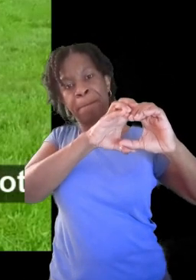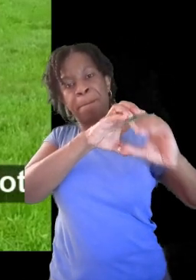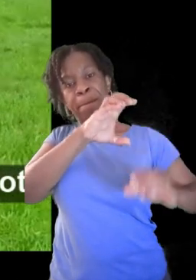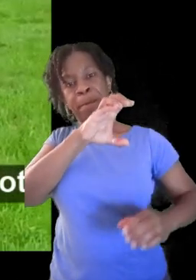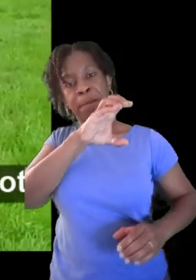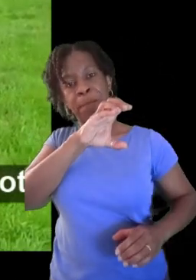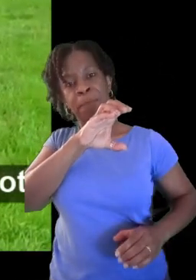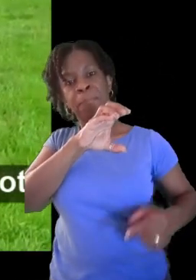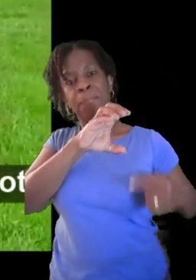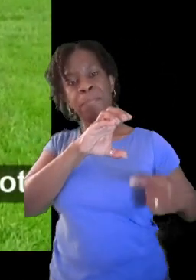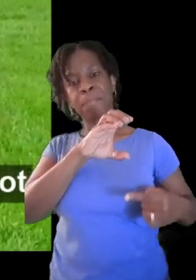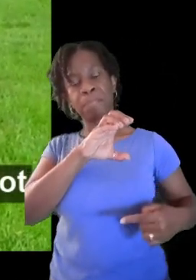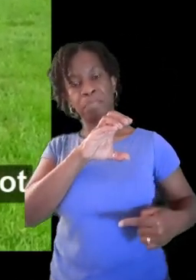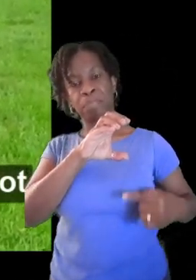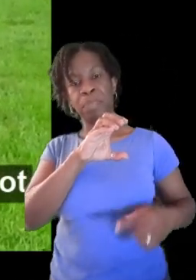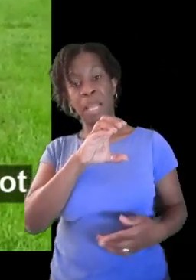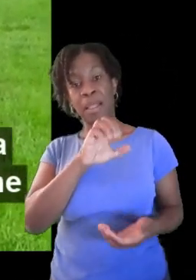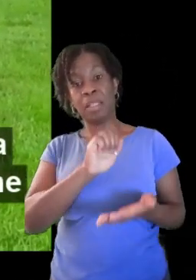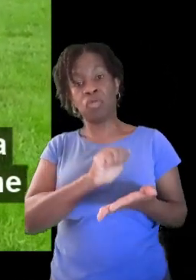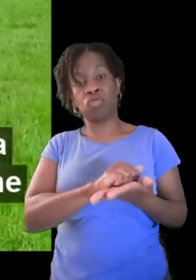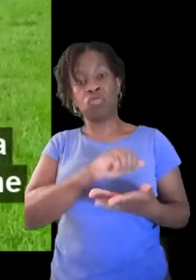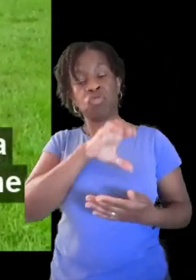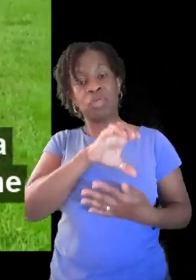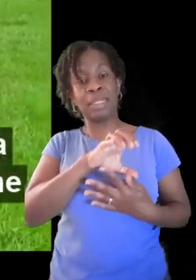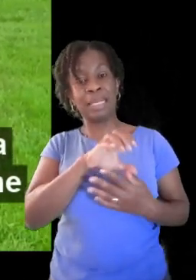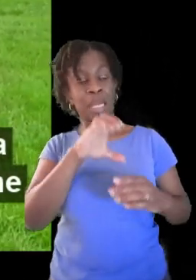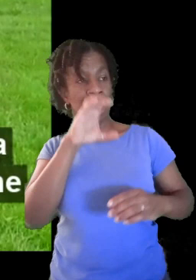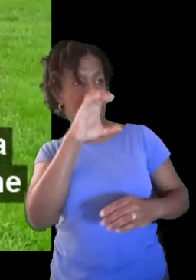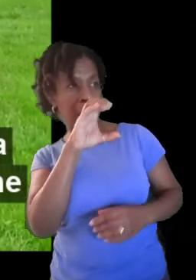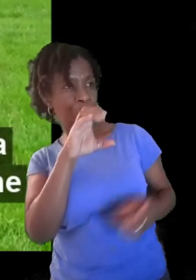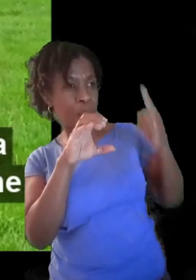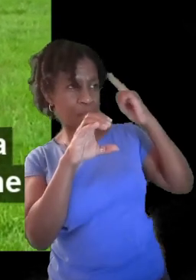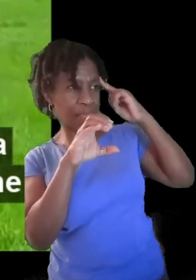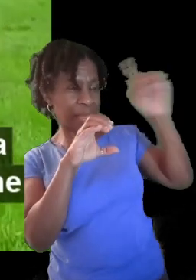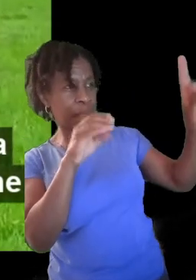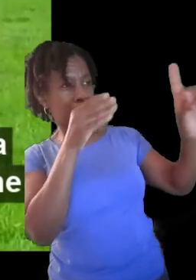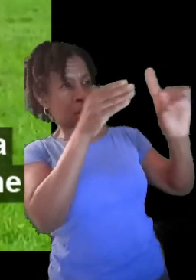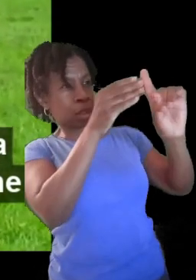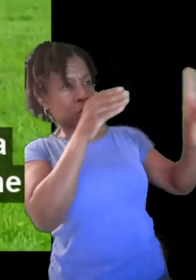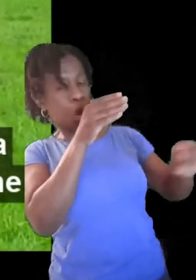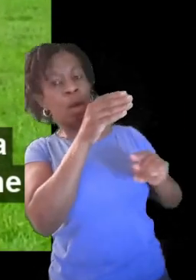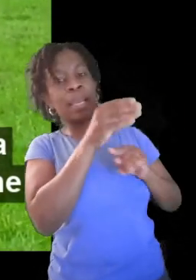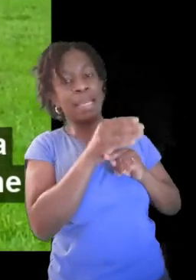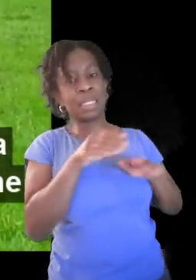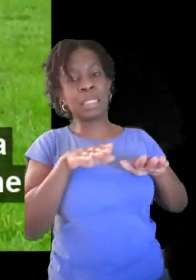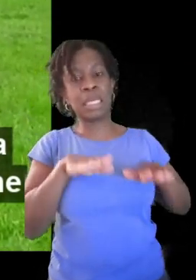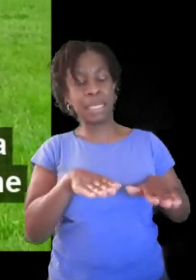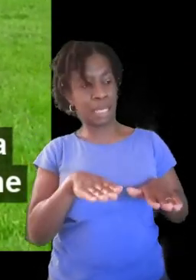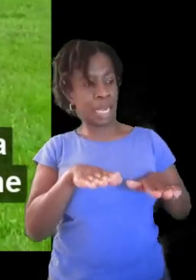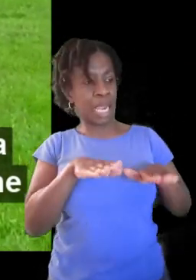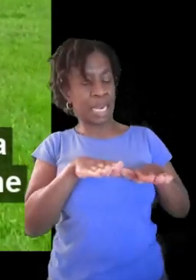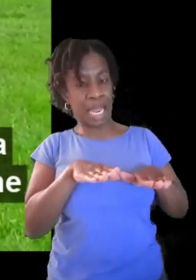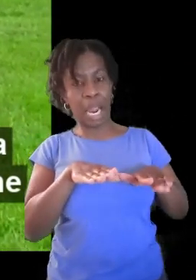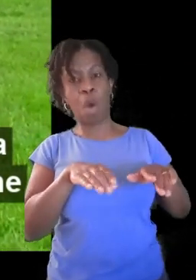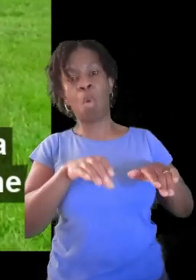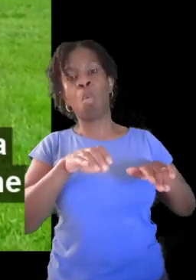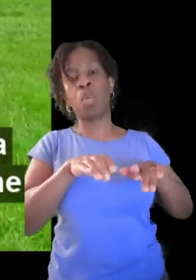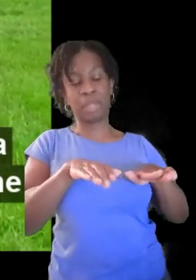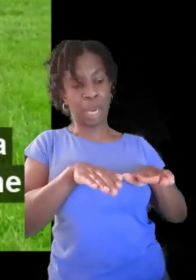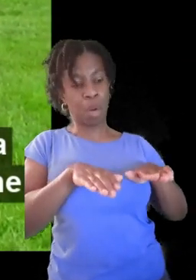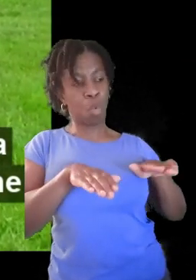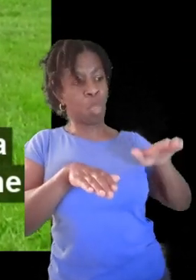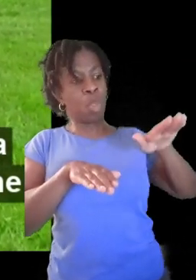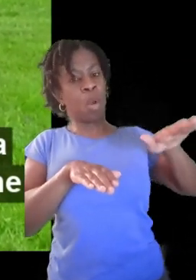ball. Now that you've got your grip, concentrate on the center of your target. Now take a step towards your target with your opposite